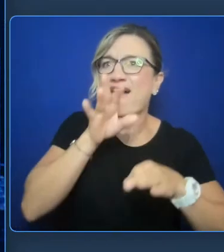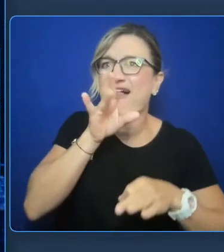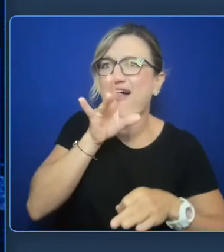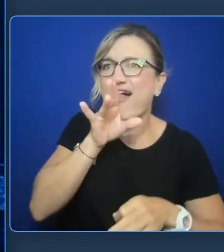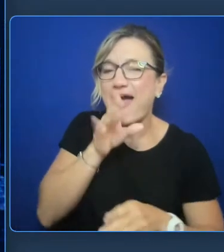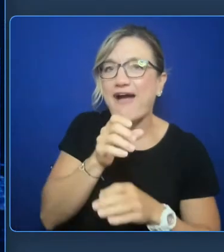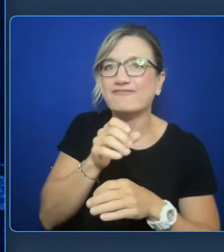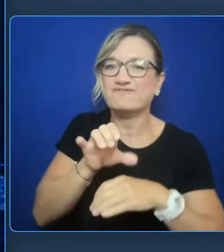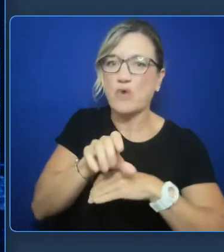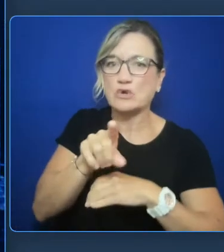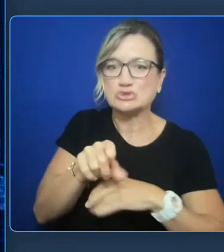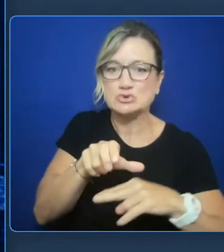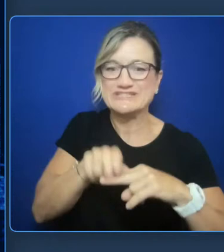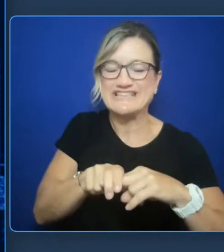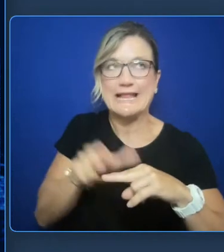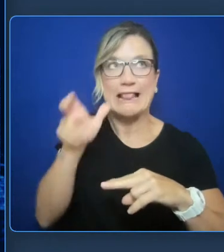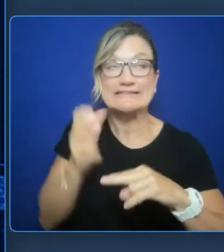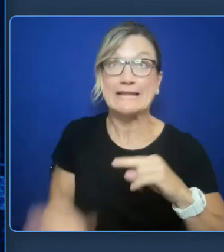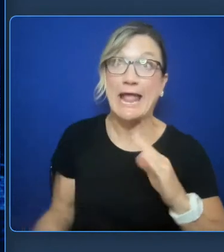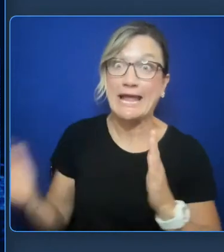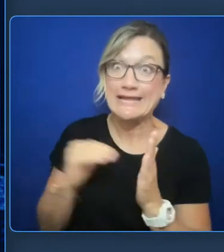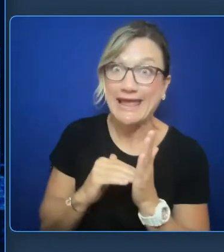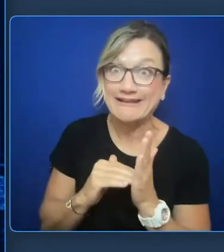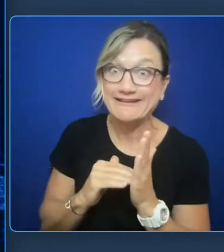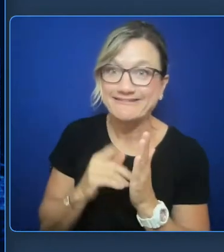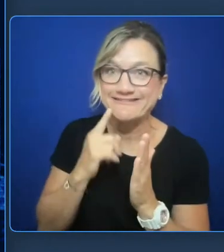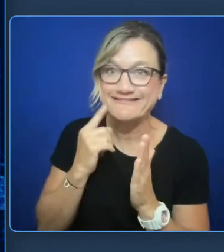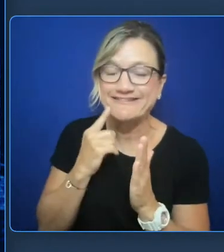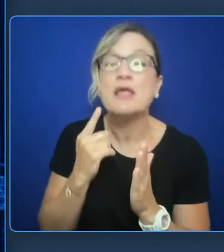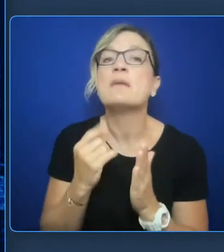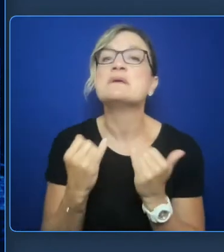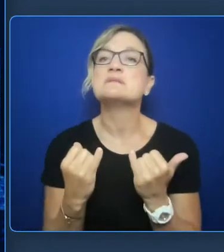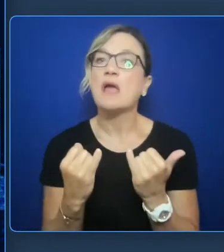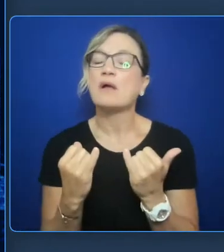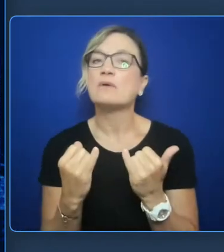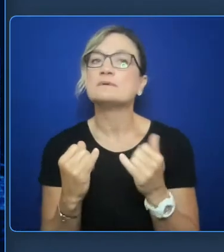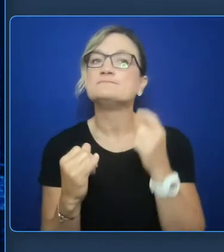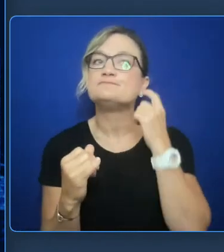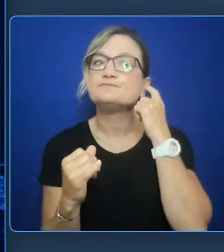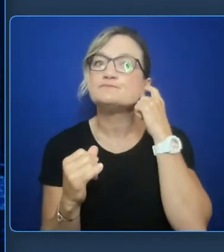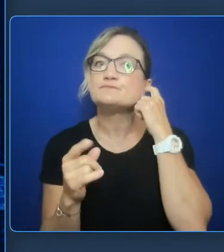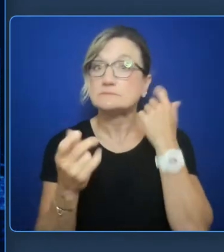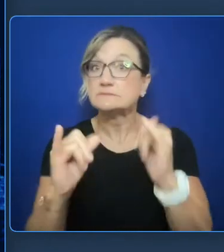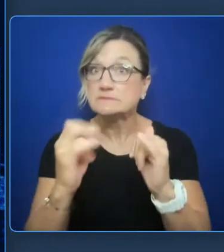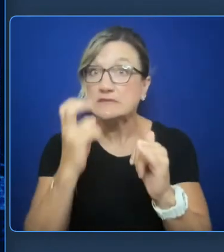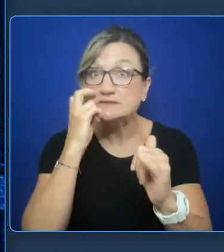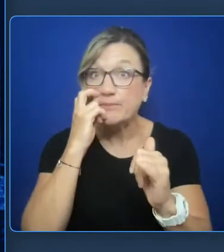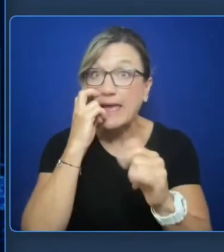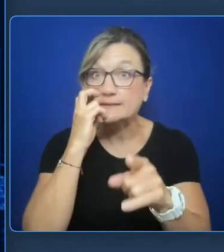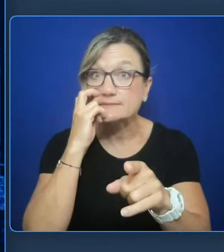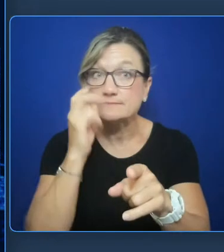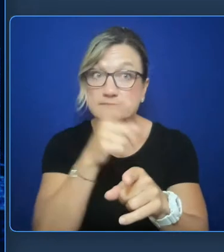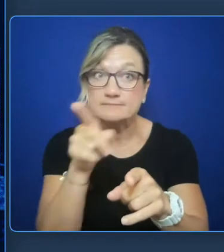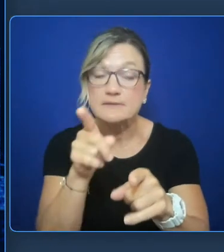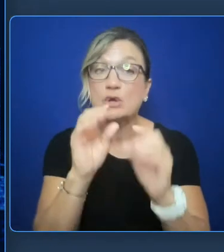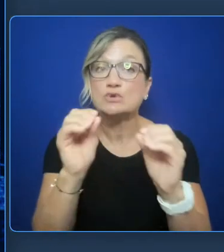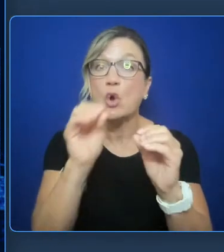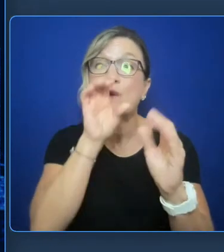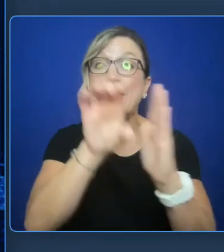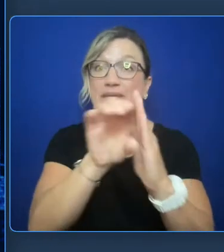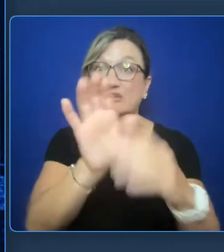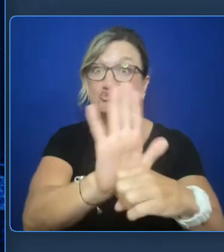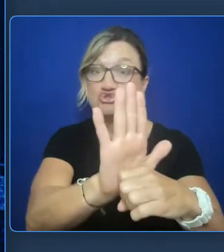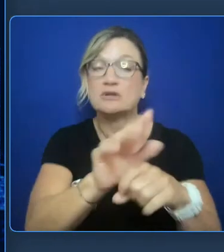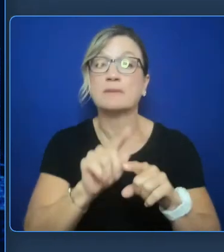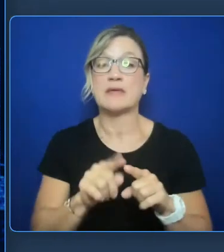make you sit through this again, but this time you're still blind, no image. I'm